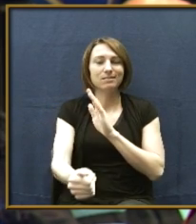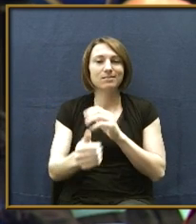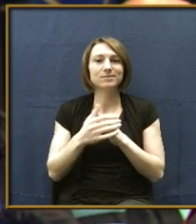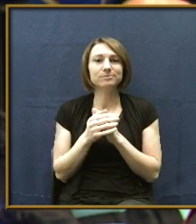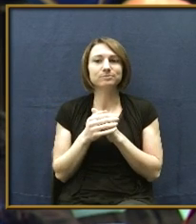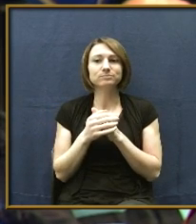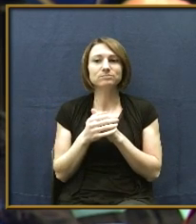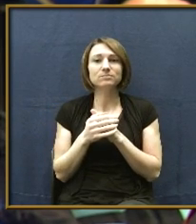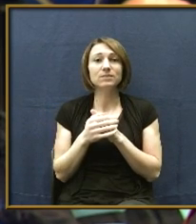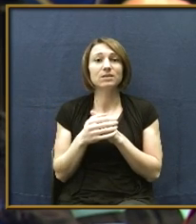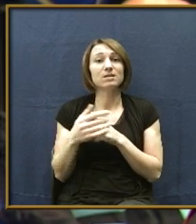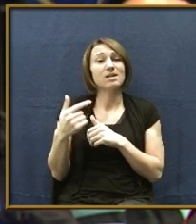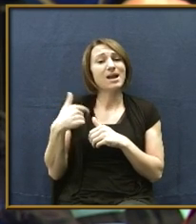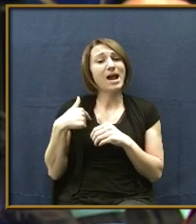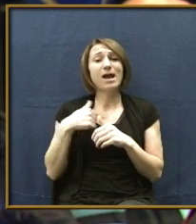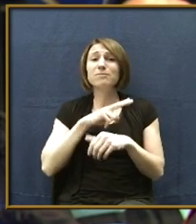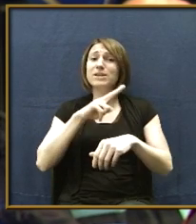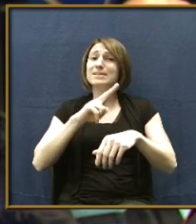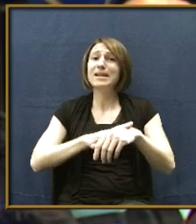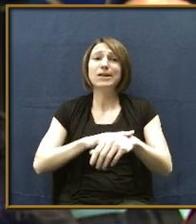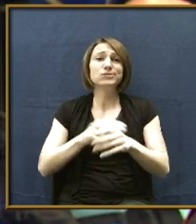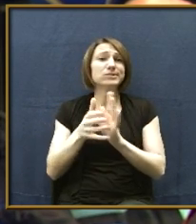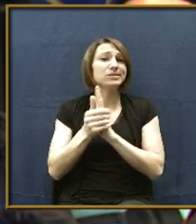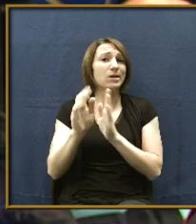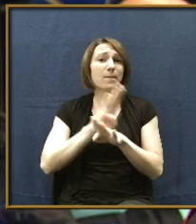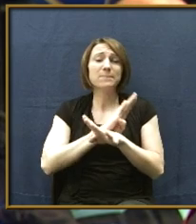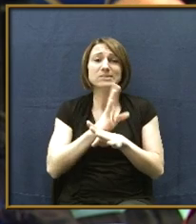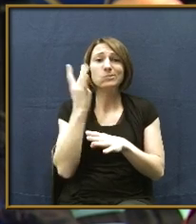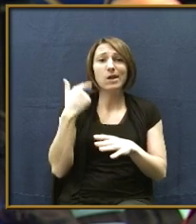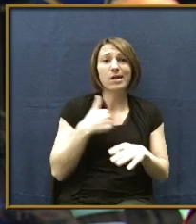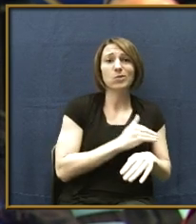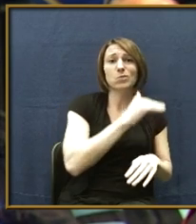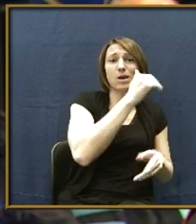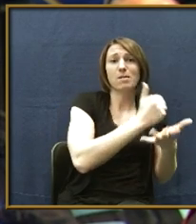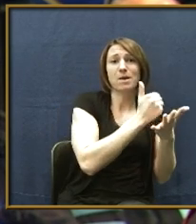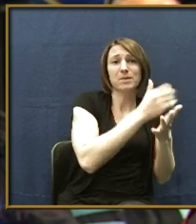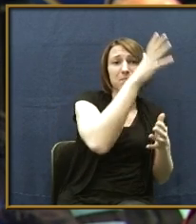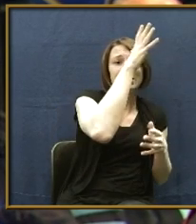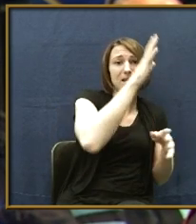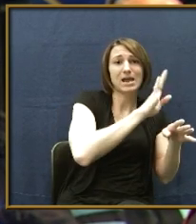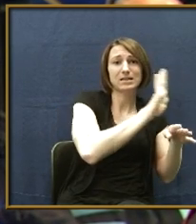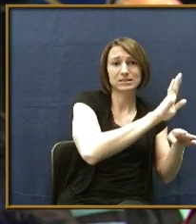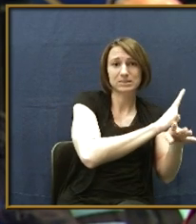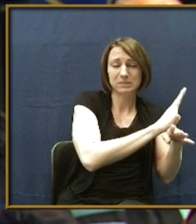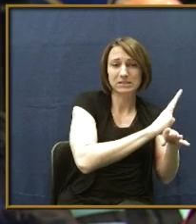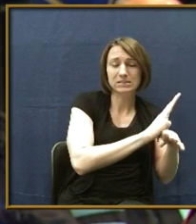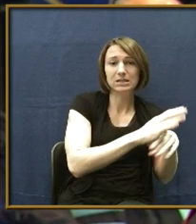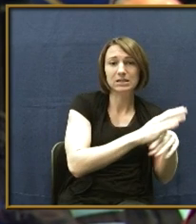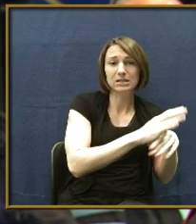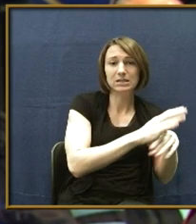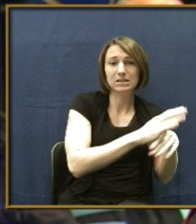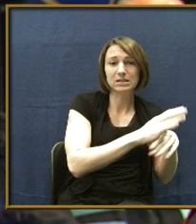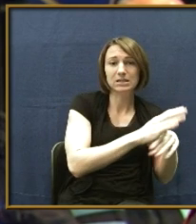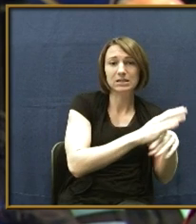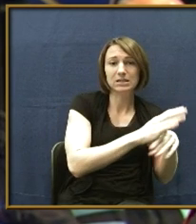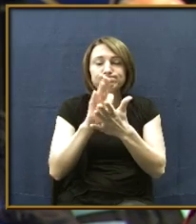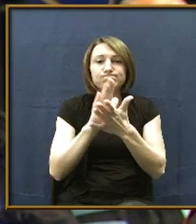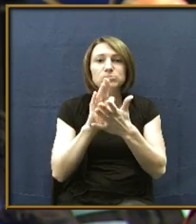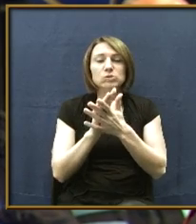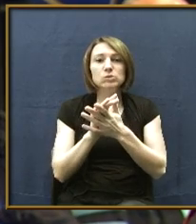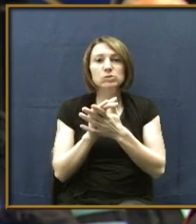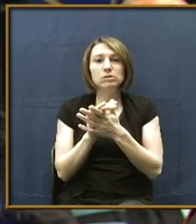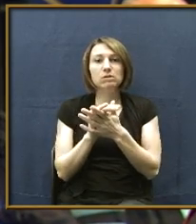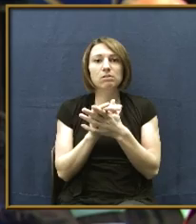as a child, I had a knack for business. I had the ability to visualize future expected outcomes and form